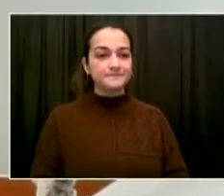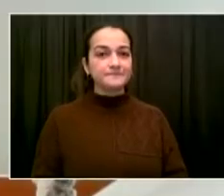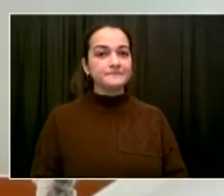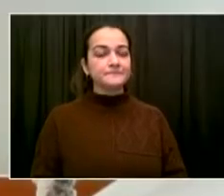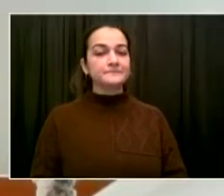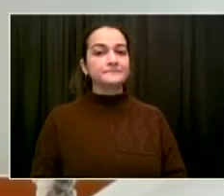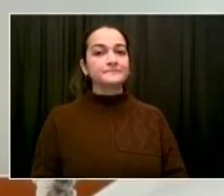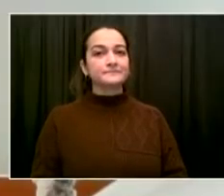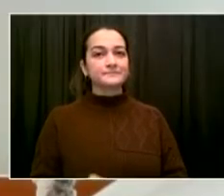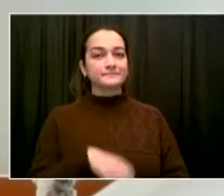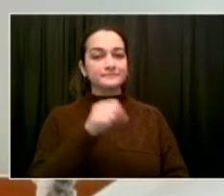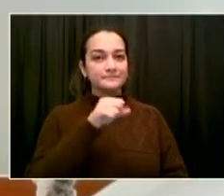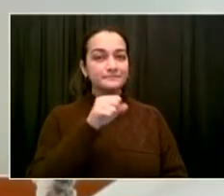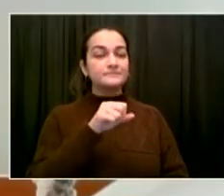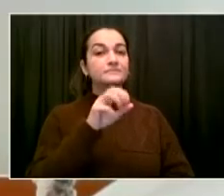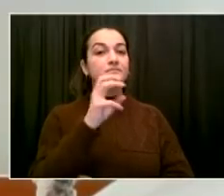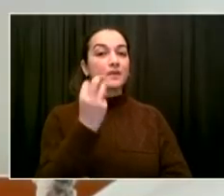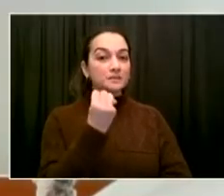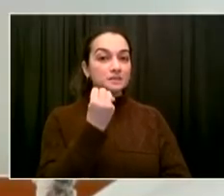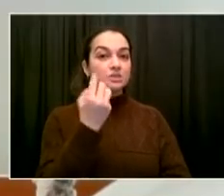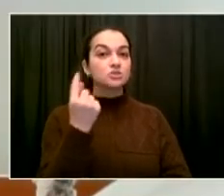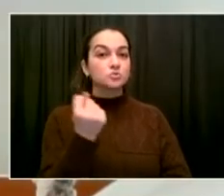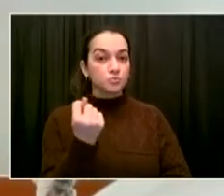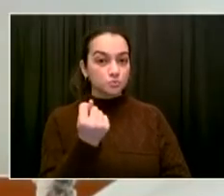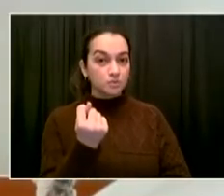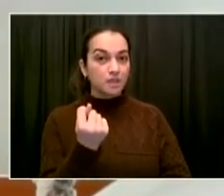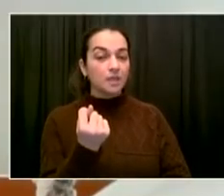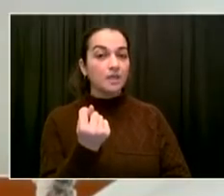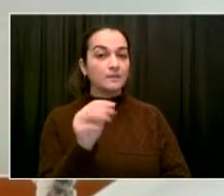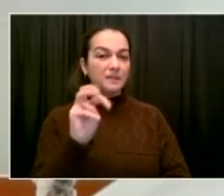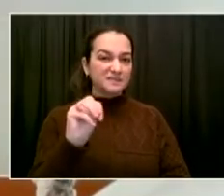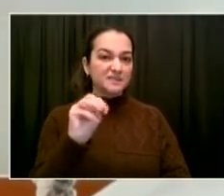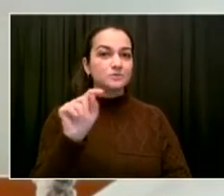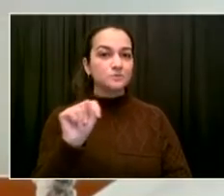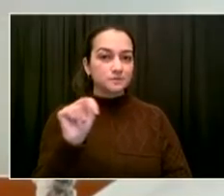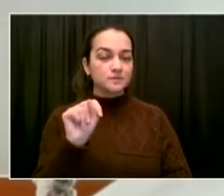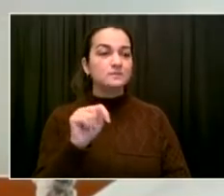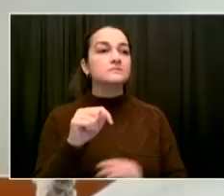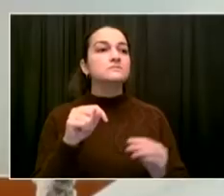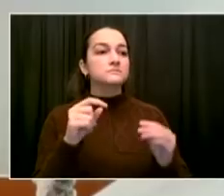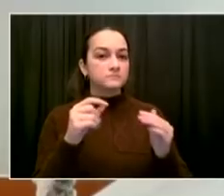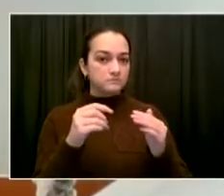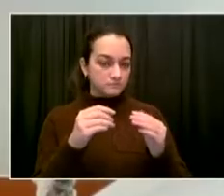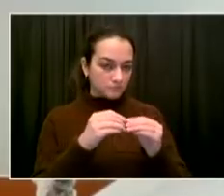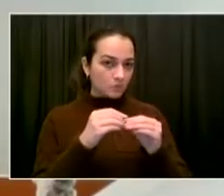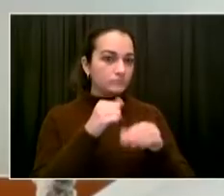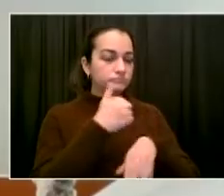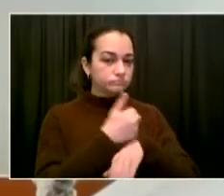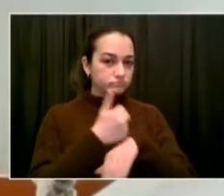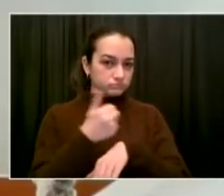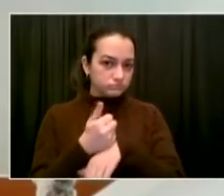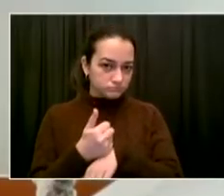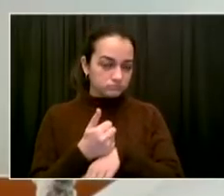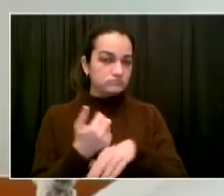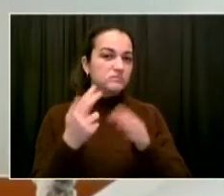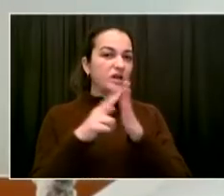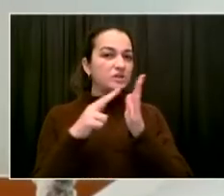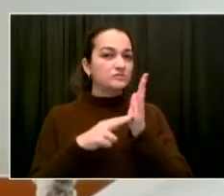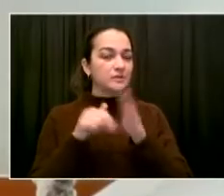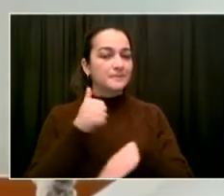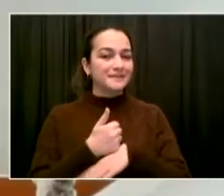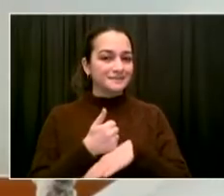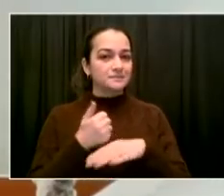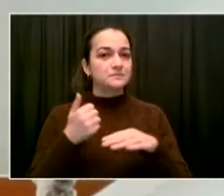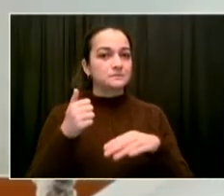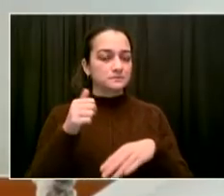helpful, Kevin, about how they're being run, city versus contractor. But I think the mayor said the important point, which is that we want to provide testing